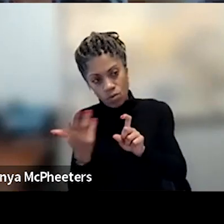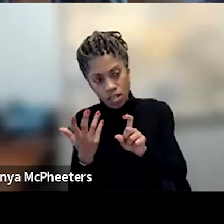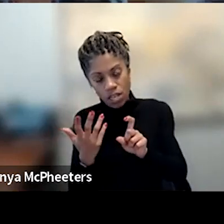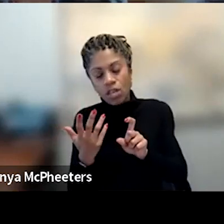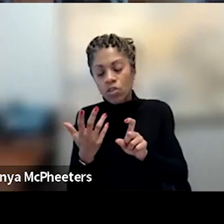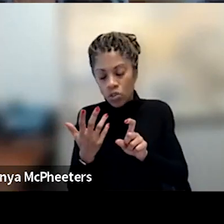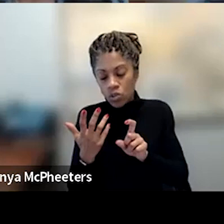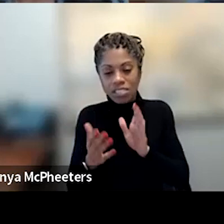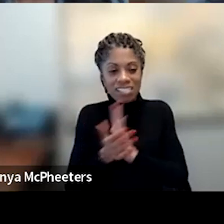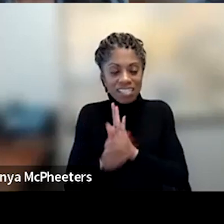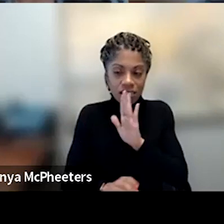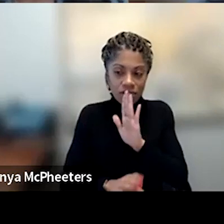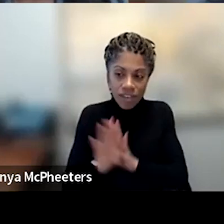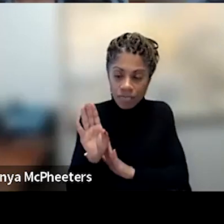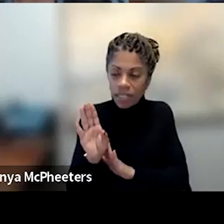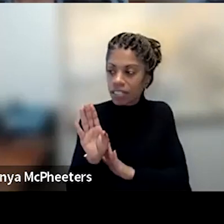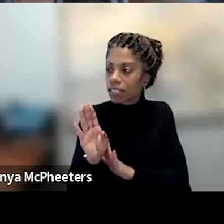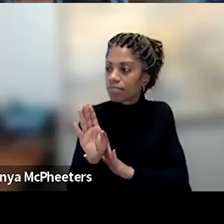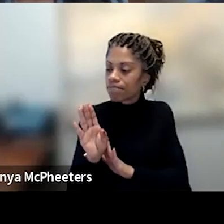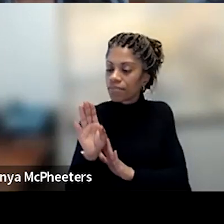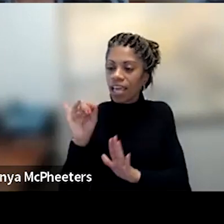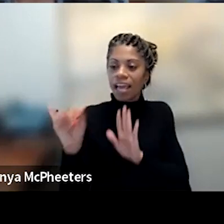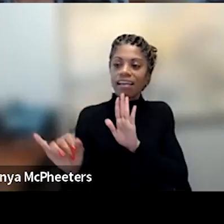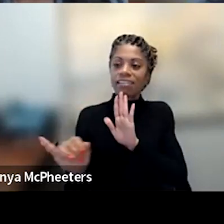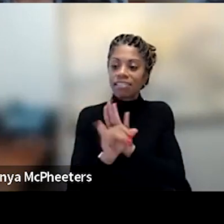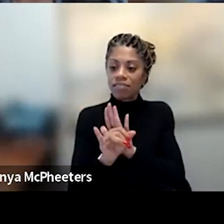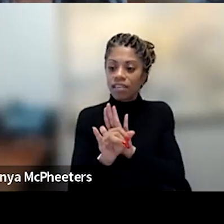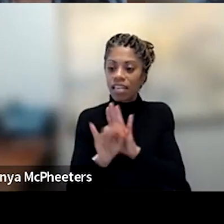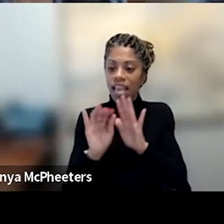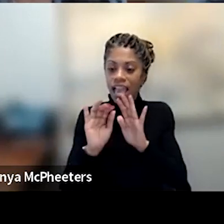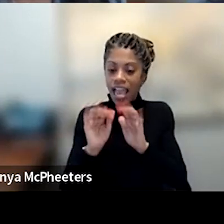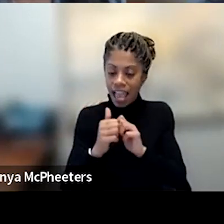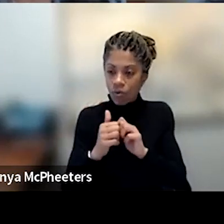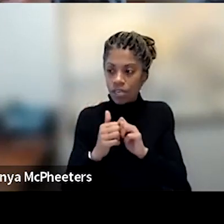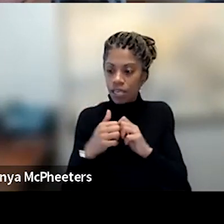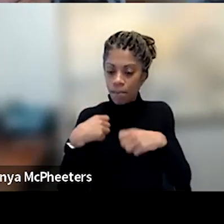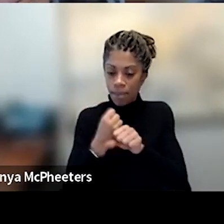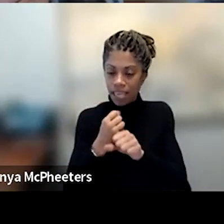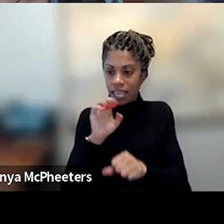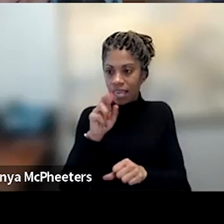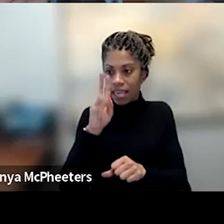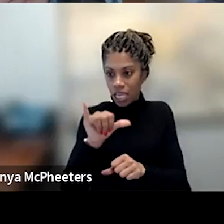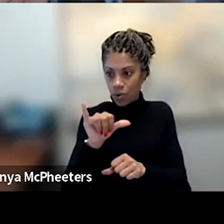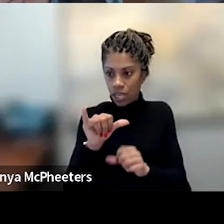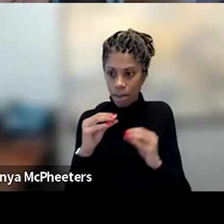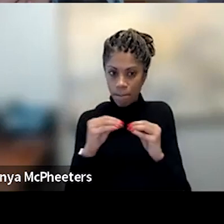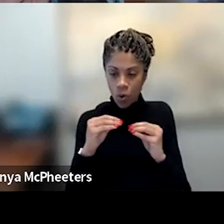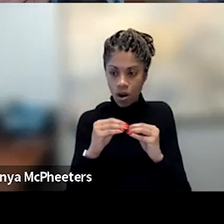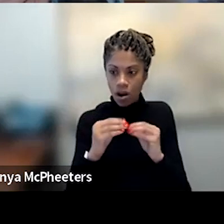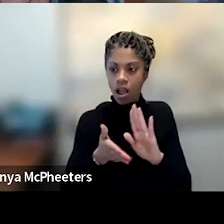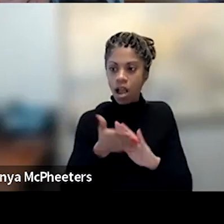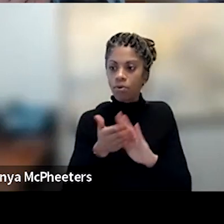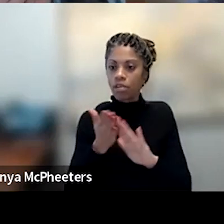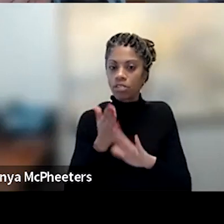skill development, but just identifying how we can operationalize equity across the foundation. And something that